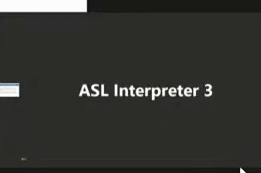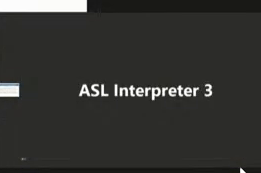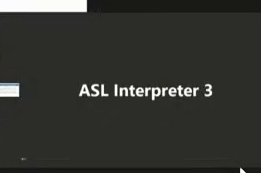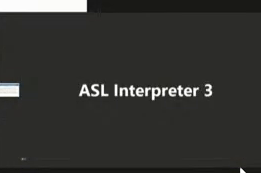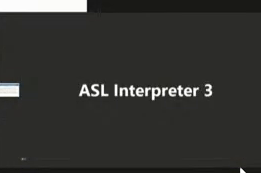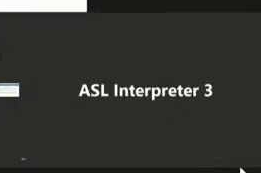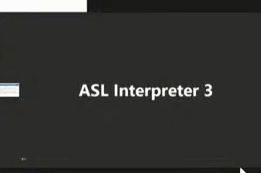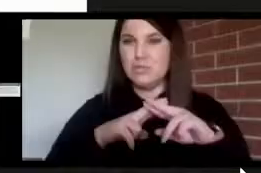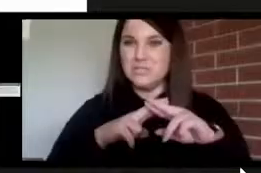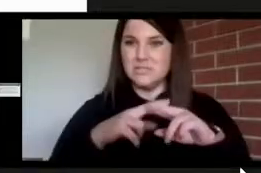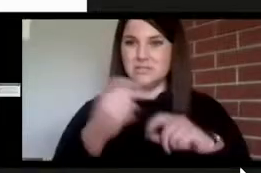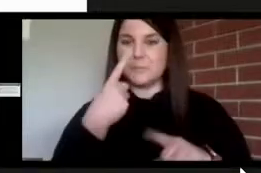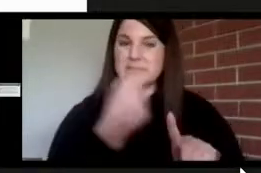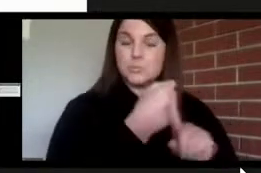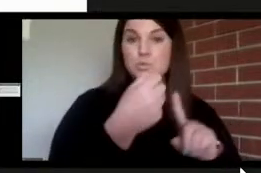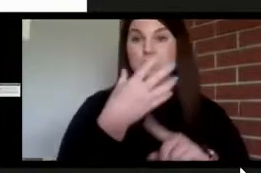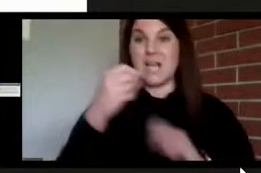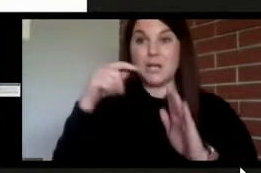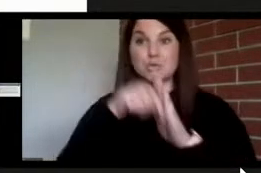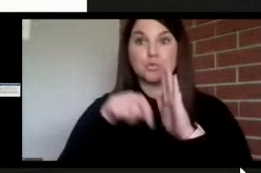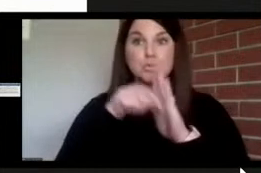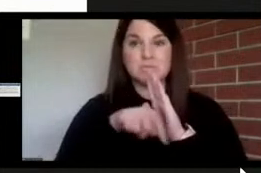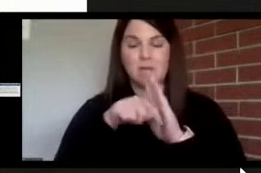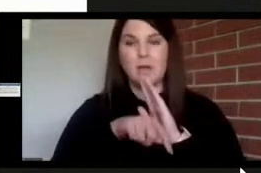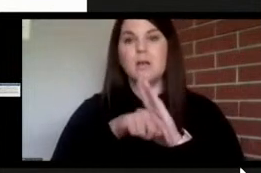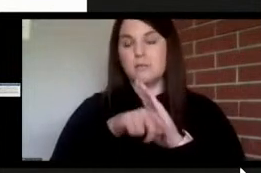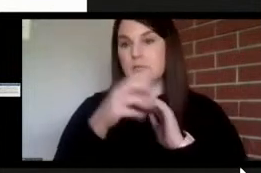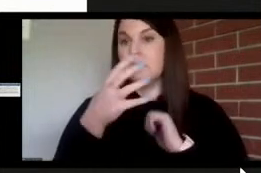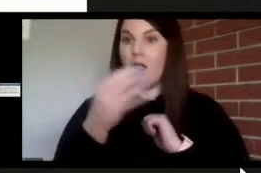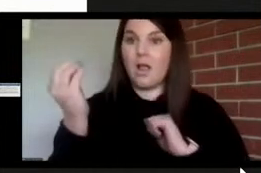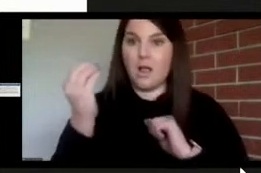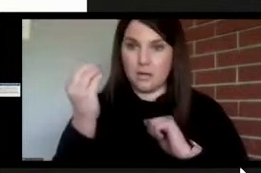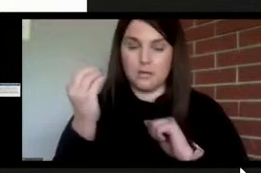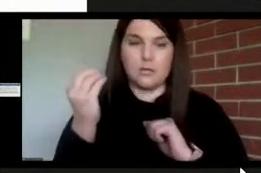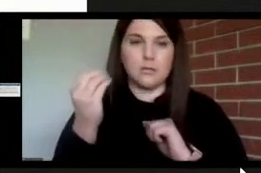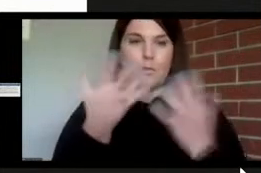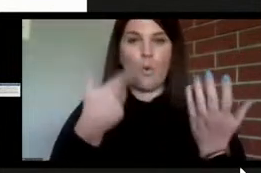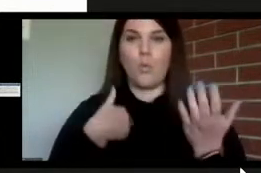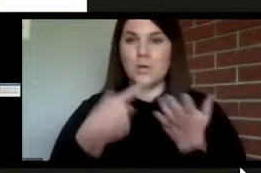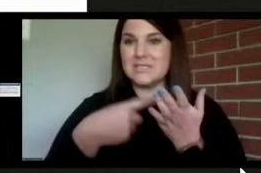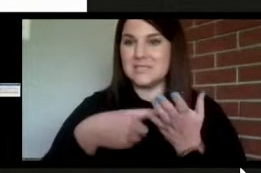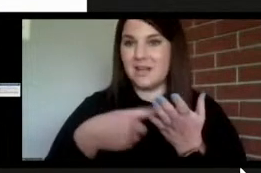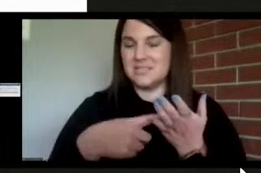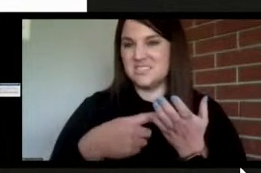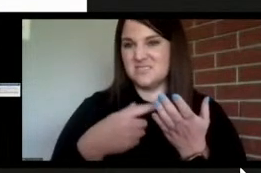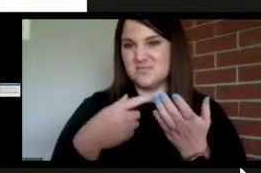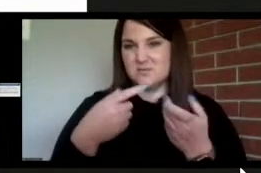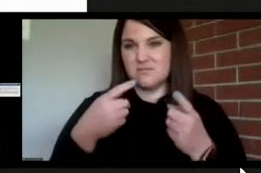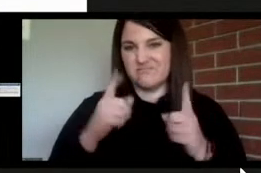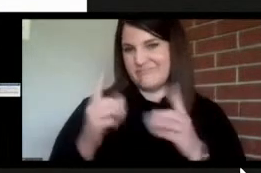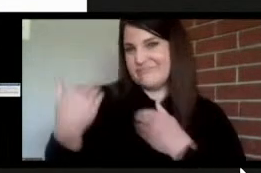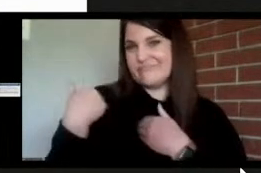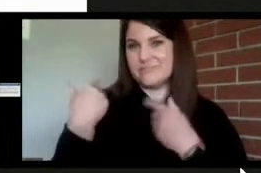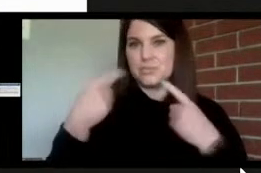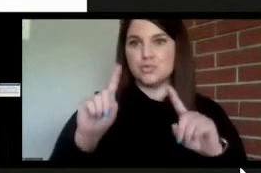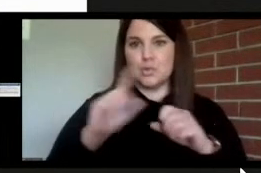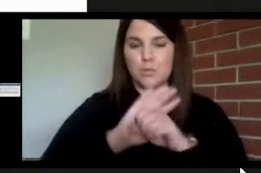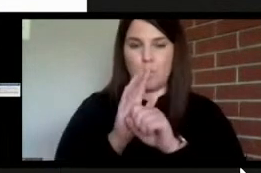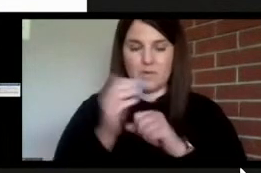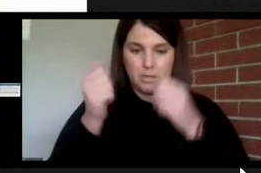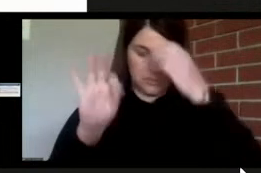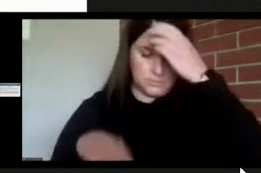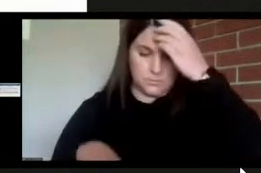widened disparities that have been identified and discussed earlier in this meeting during COVID-19. We